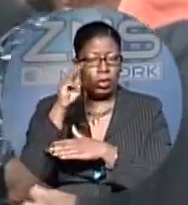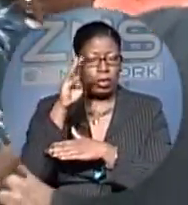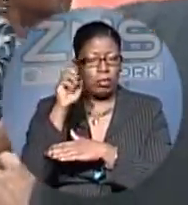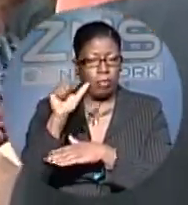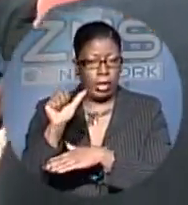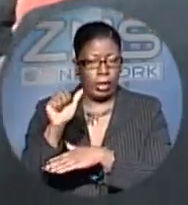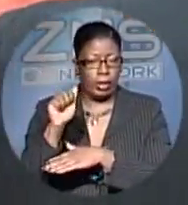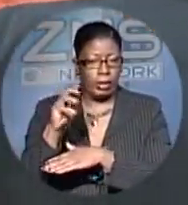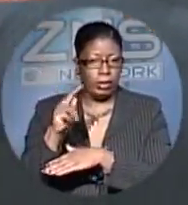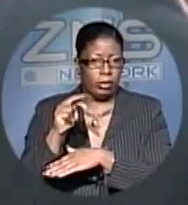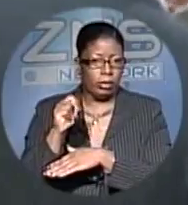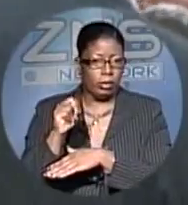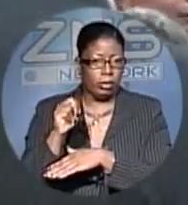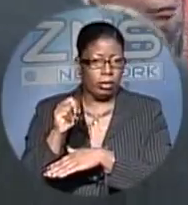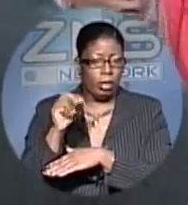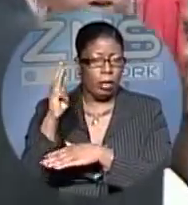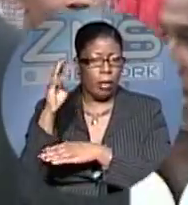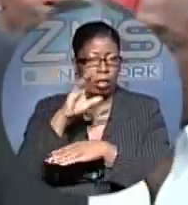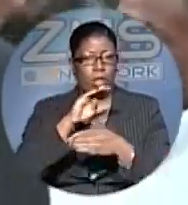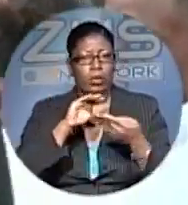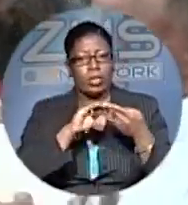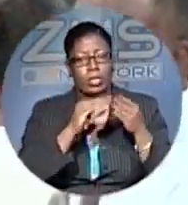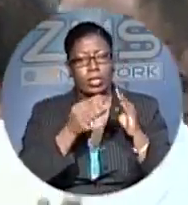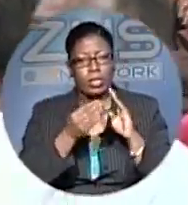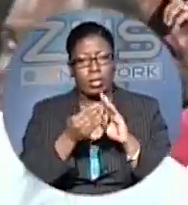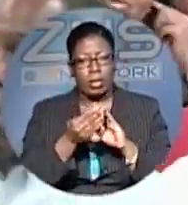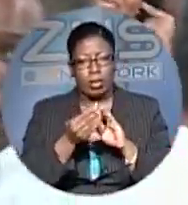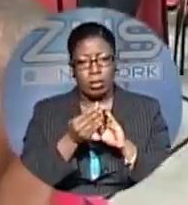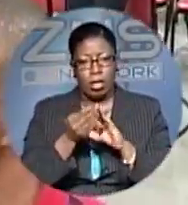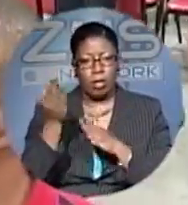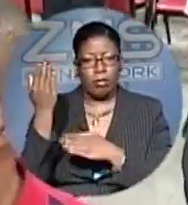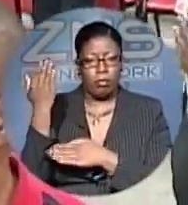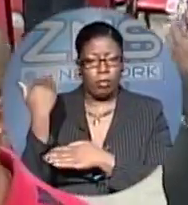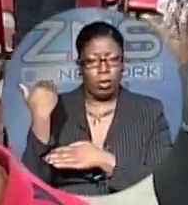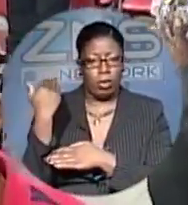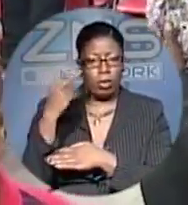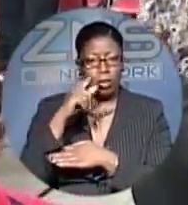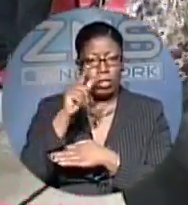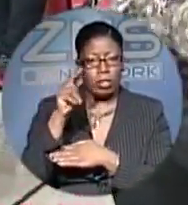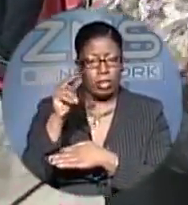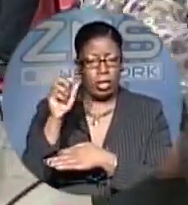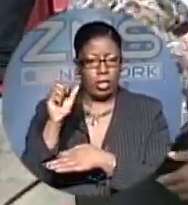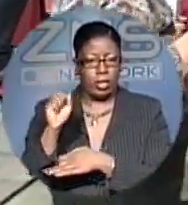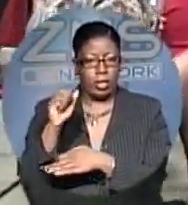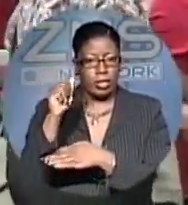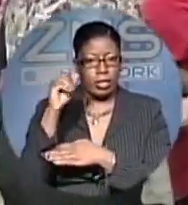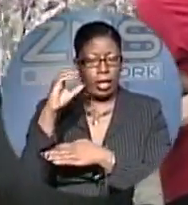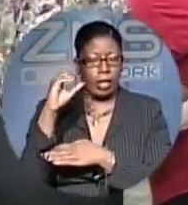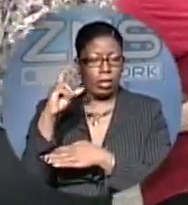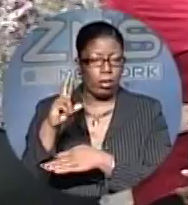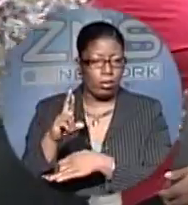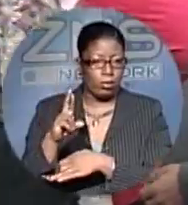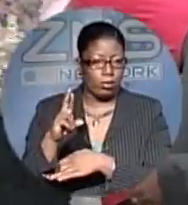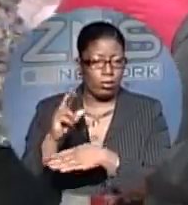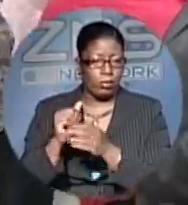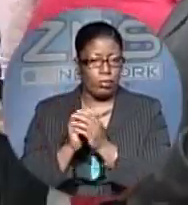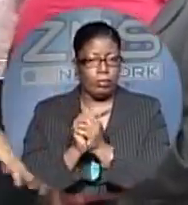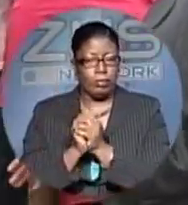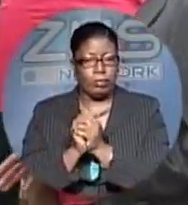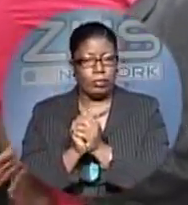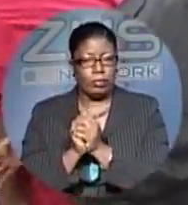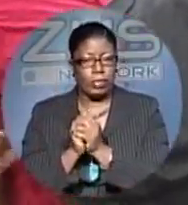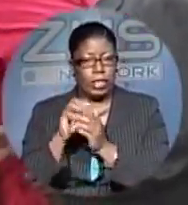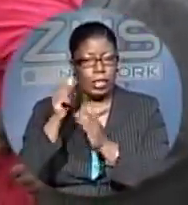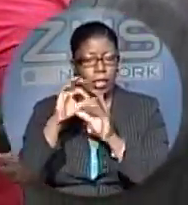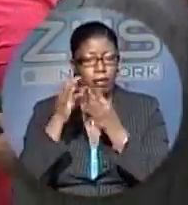City, Peter Turnquest, East Grand Bahama, and journalist and former ZNS anchor Pakisha Edgecombe for West Grand Bahama and Bimini. The other